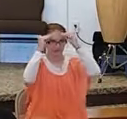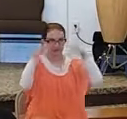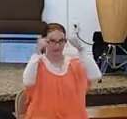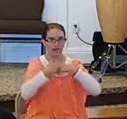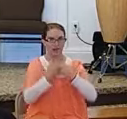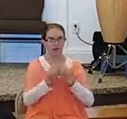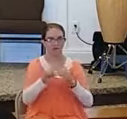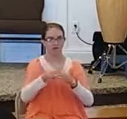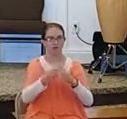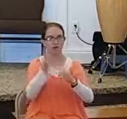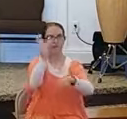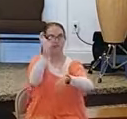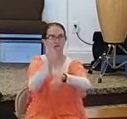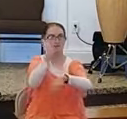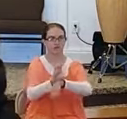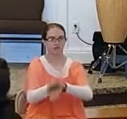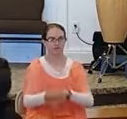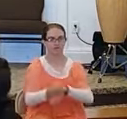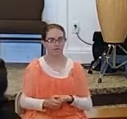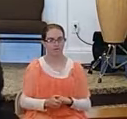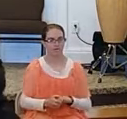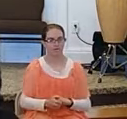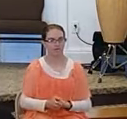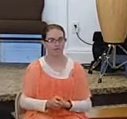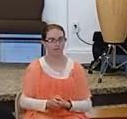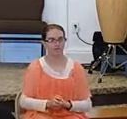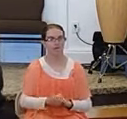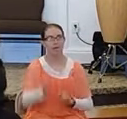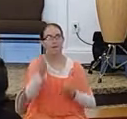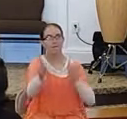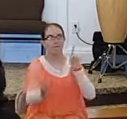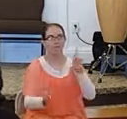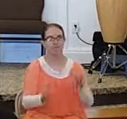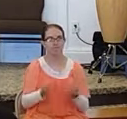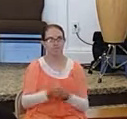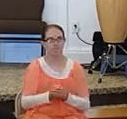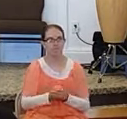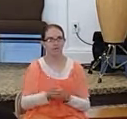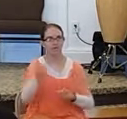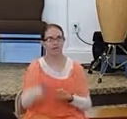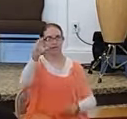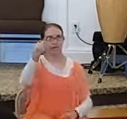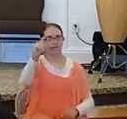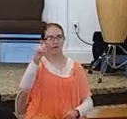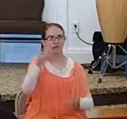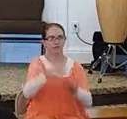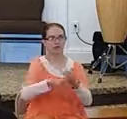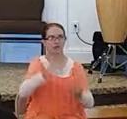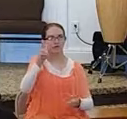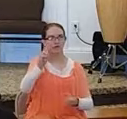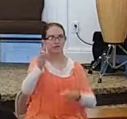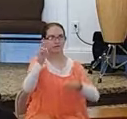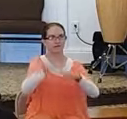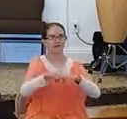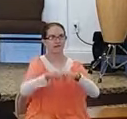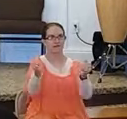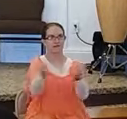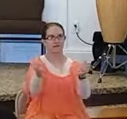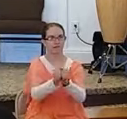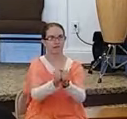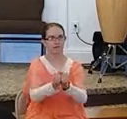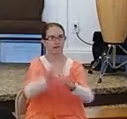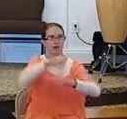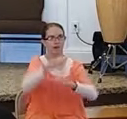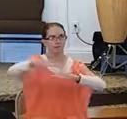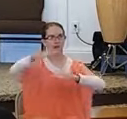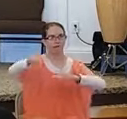to start the church. Hallelujah. These are the guys that in Acts chapter 2, we're all sitting together in the